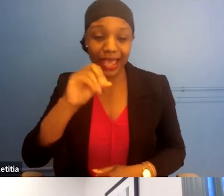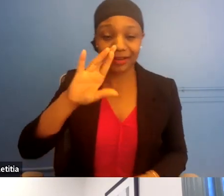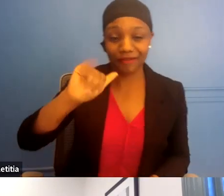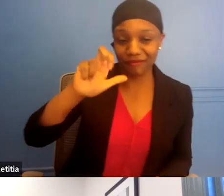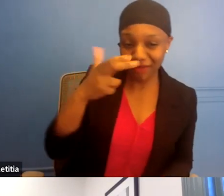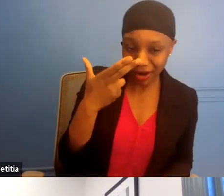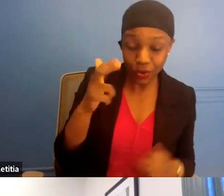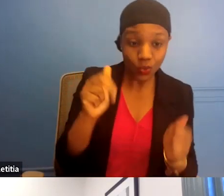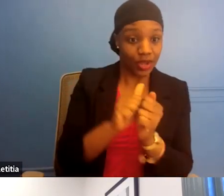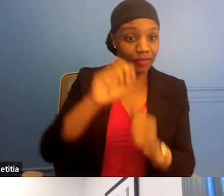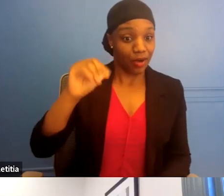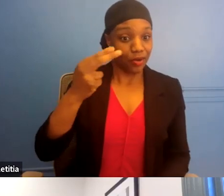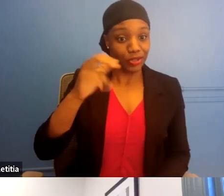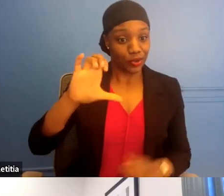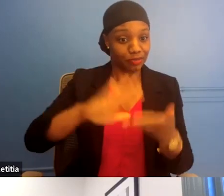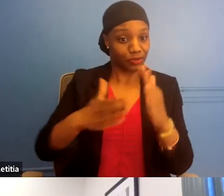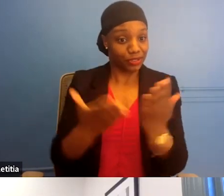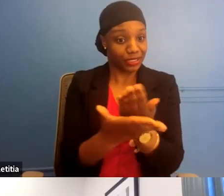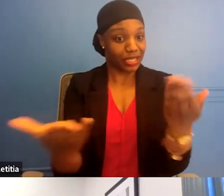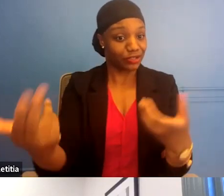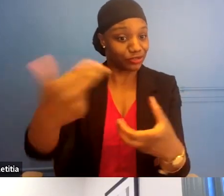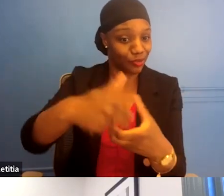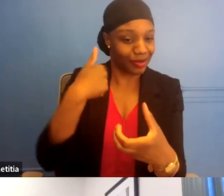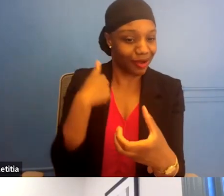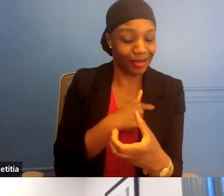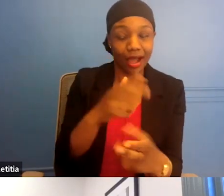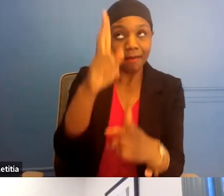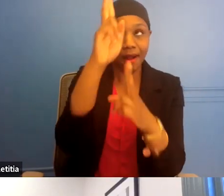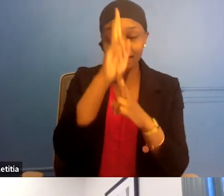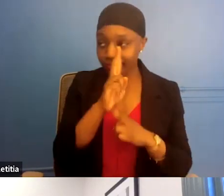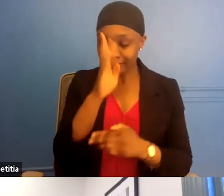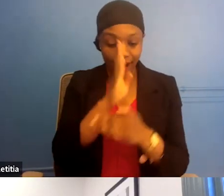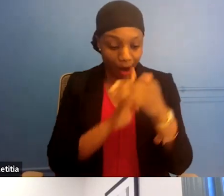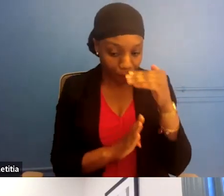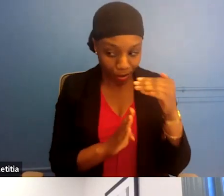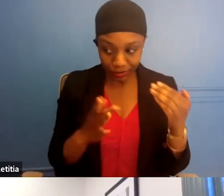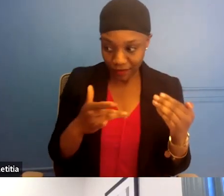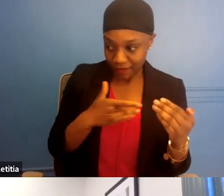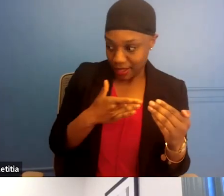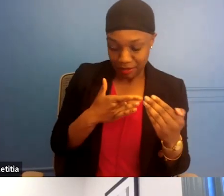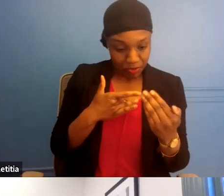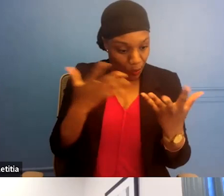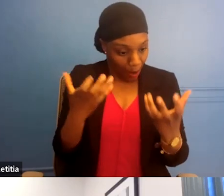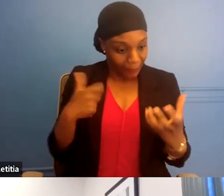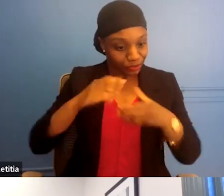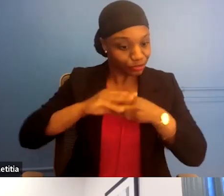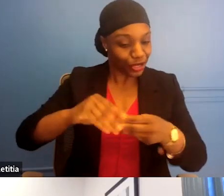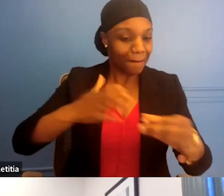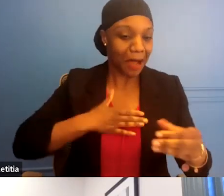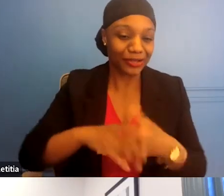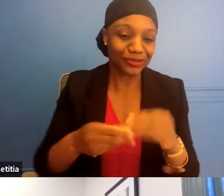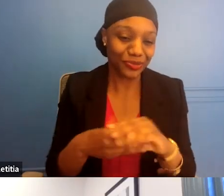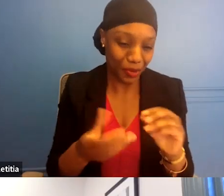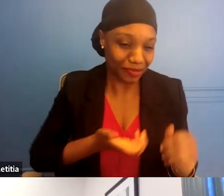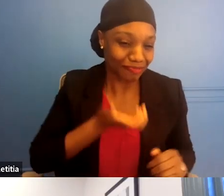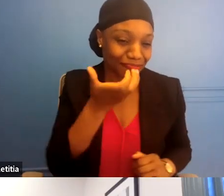that is able to join us. I'm always humbled and overwhelmed to be asked to share my story today. And I've seen the